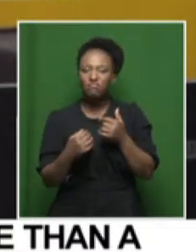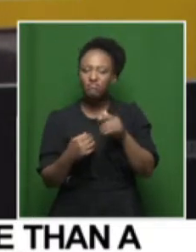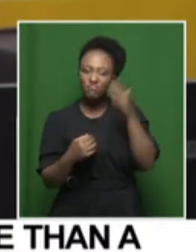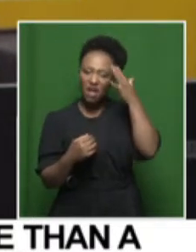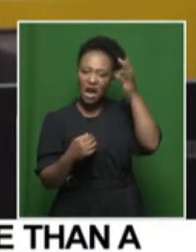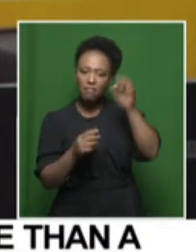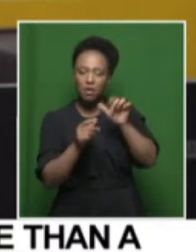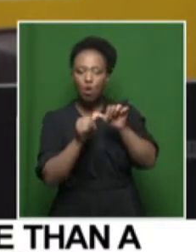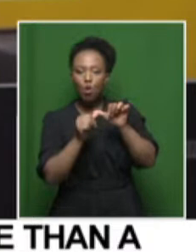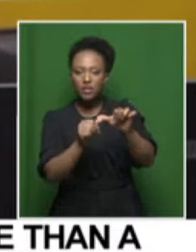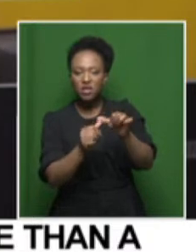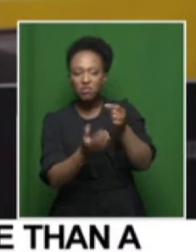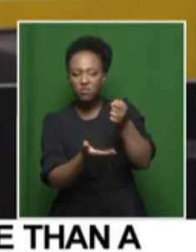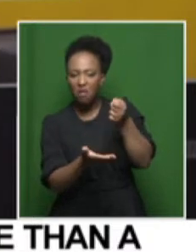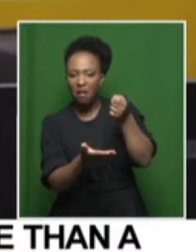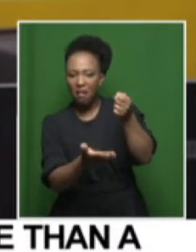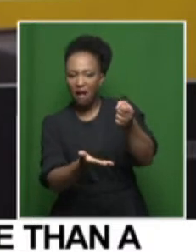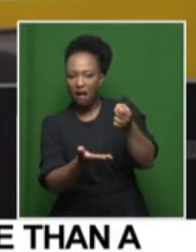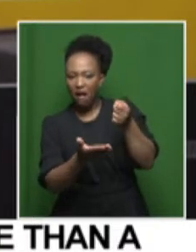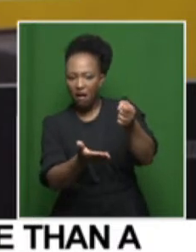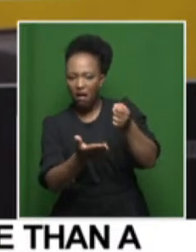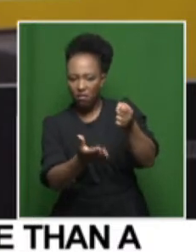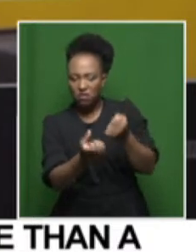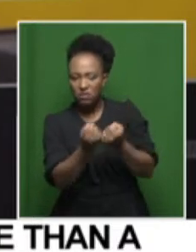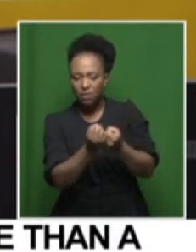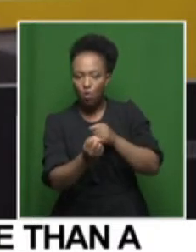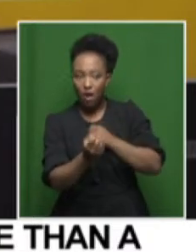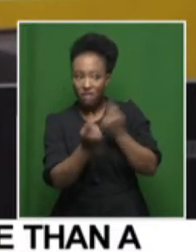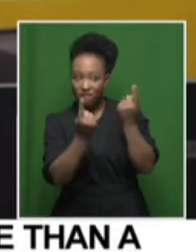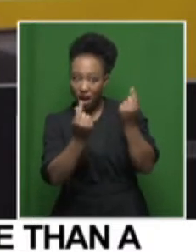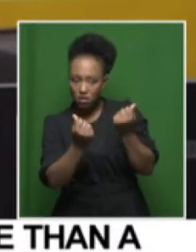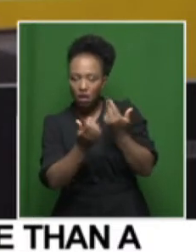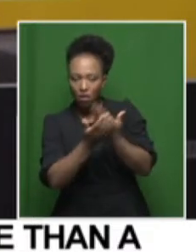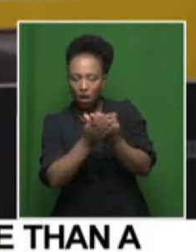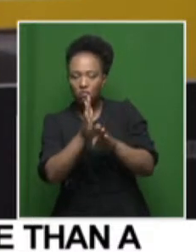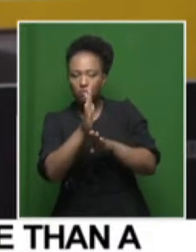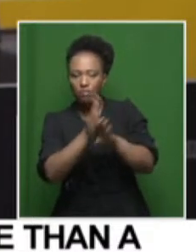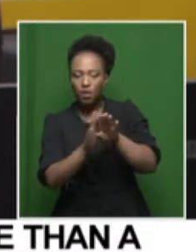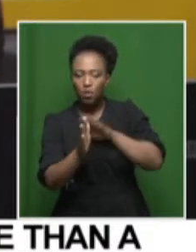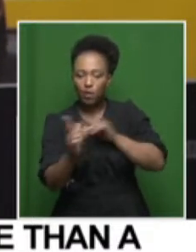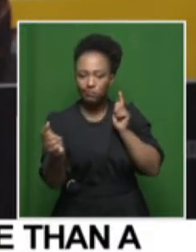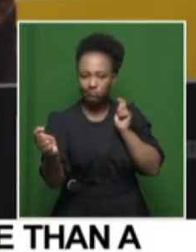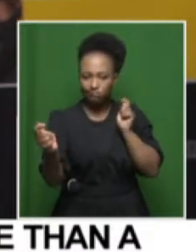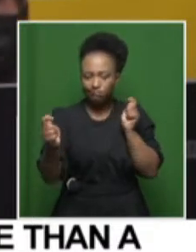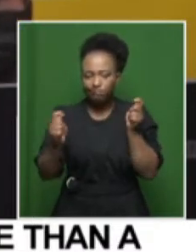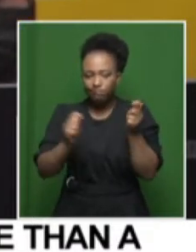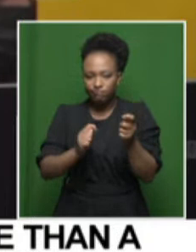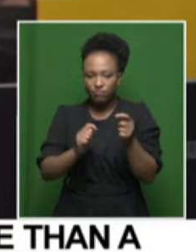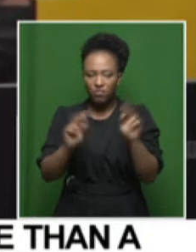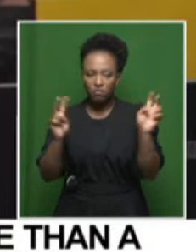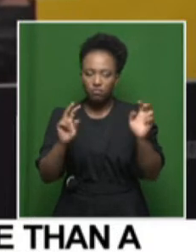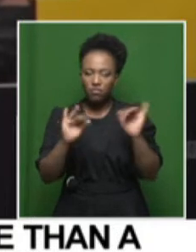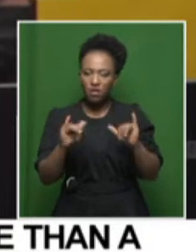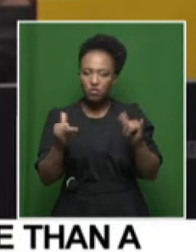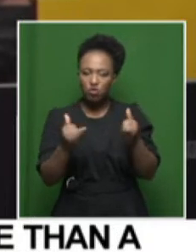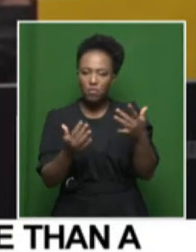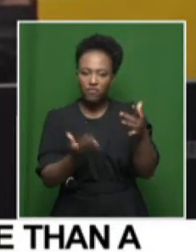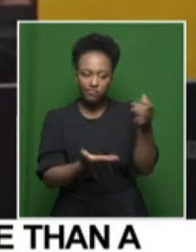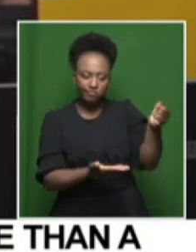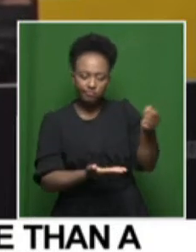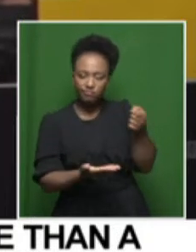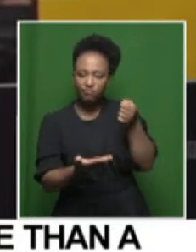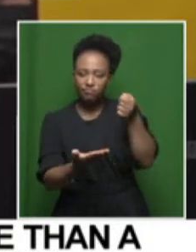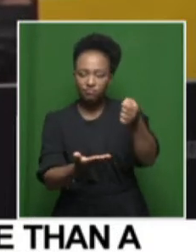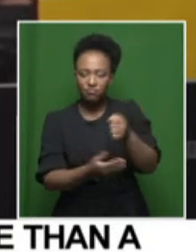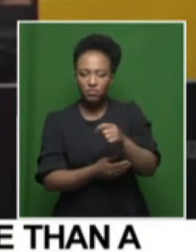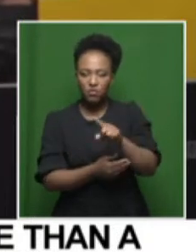to remain financially sustainable during this transition. To date, Eskom has been provided with 136